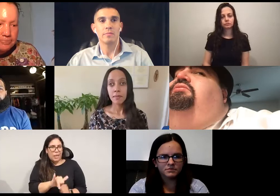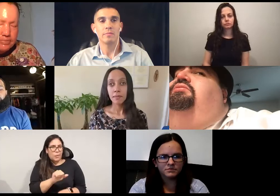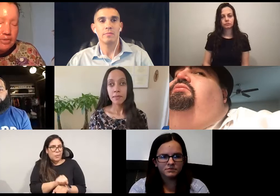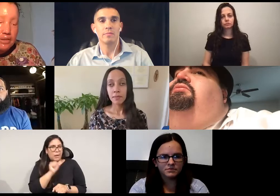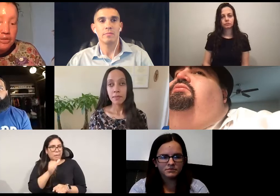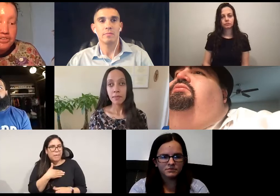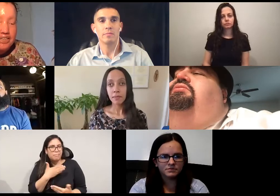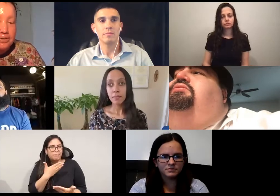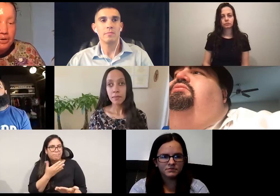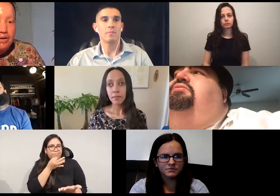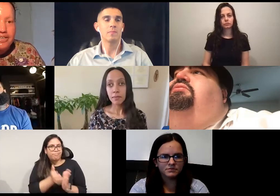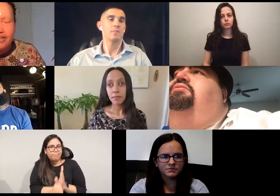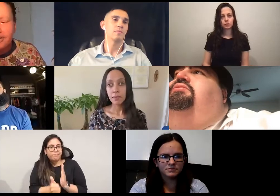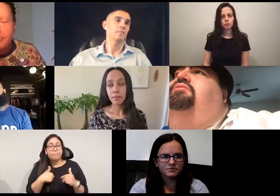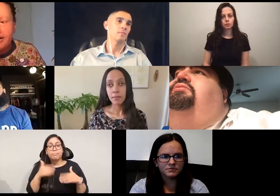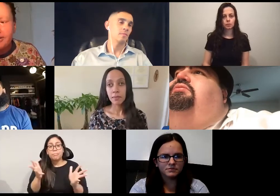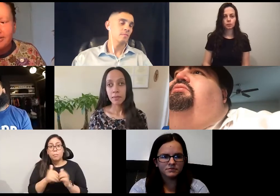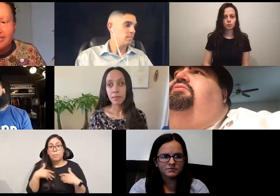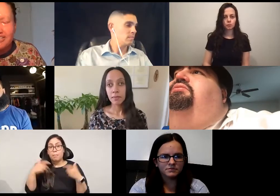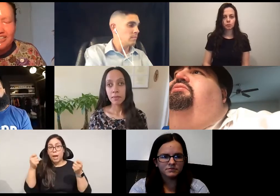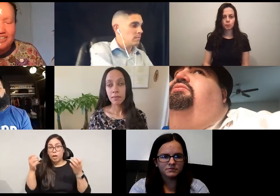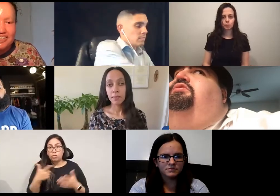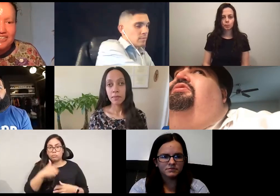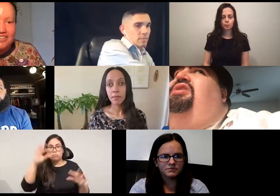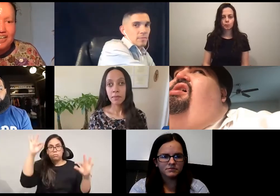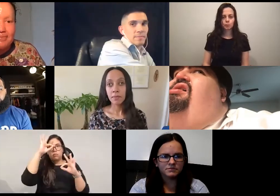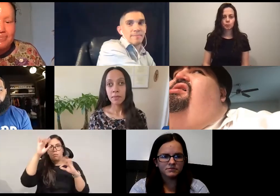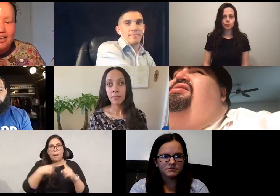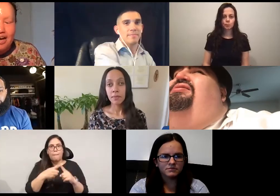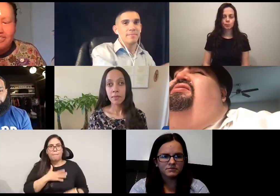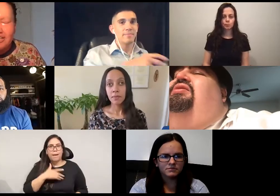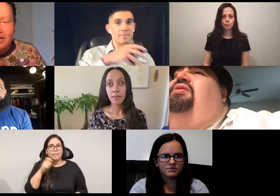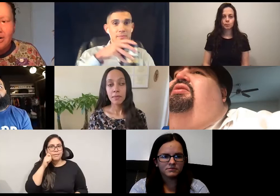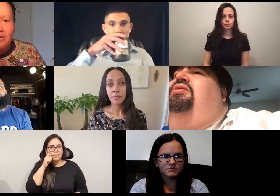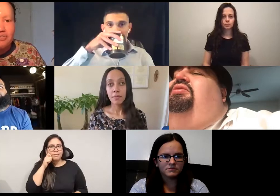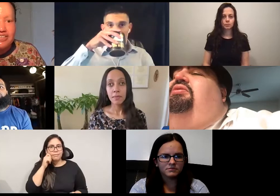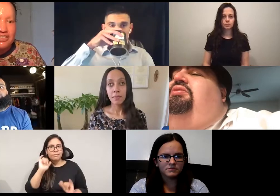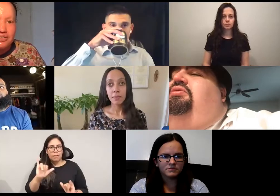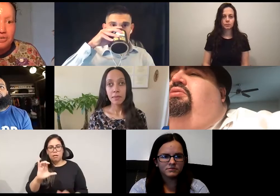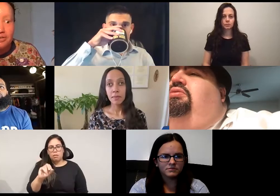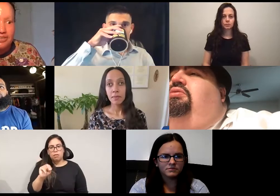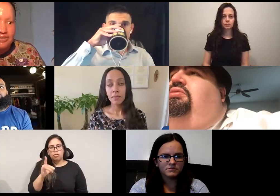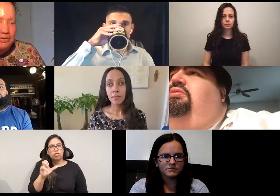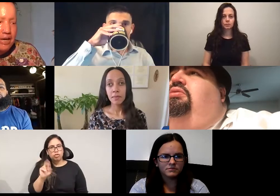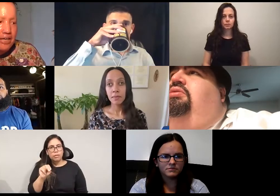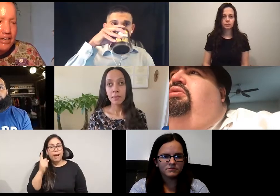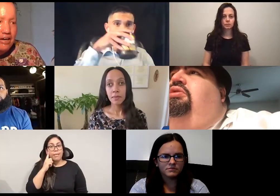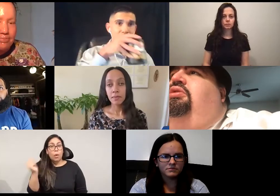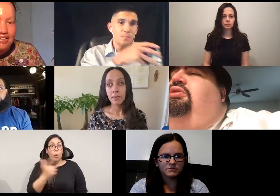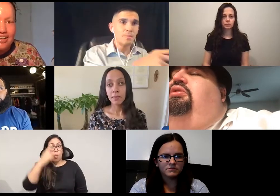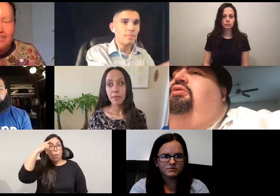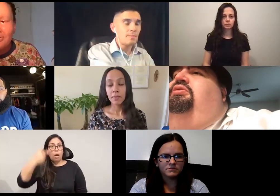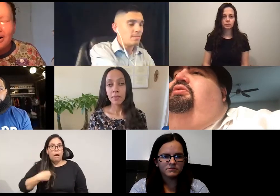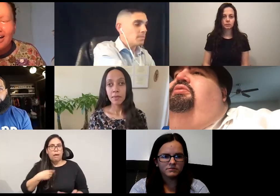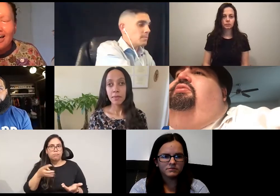manager, who just had no idea about this skin condition. I think the whole office just thought I was, making it up